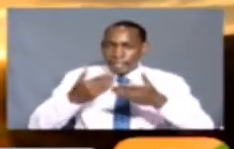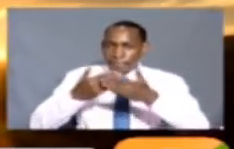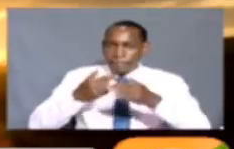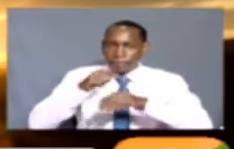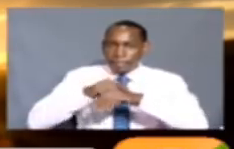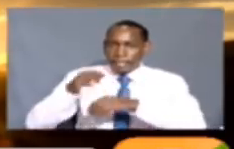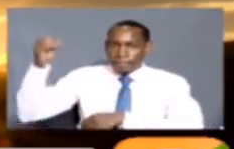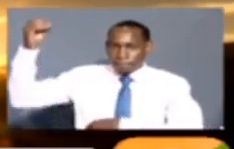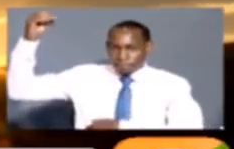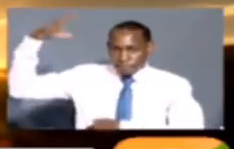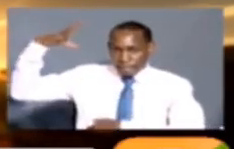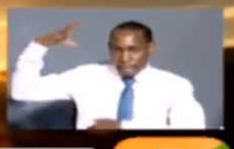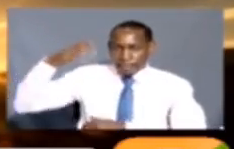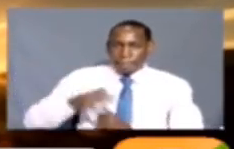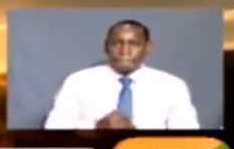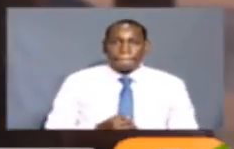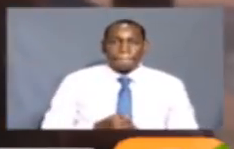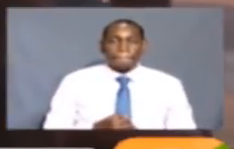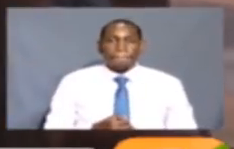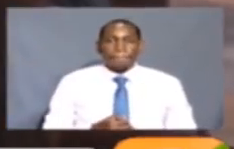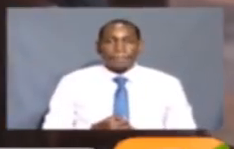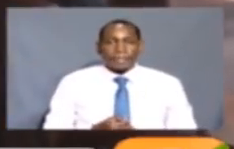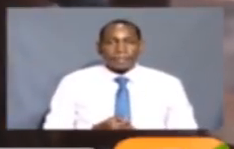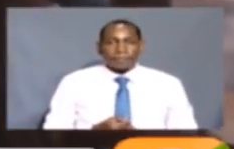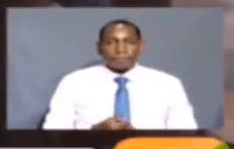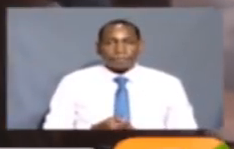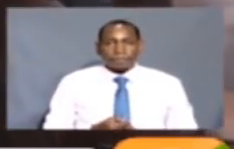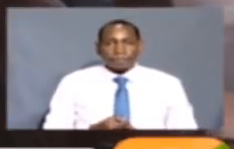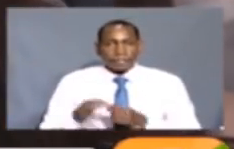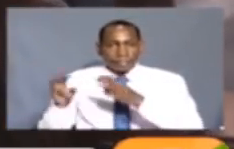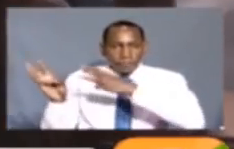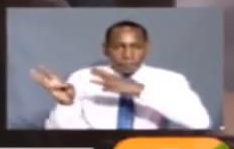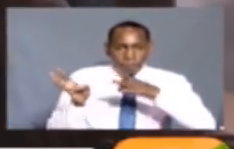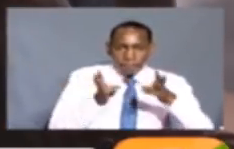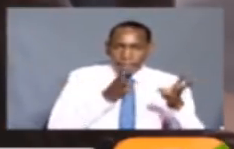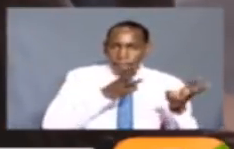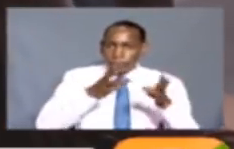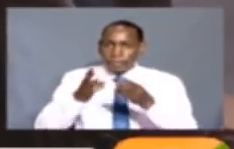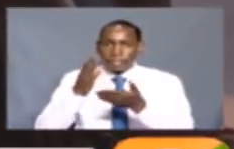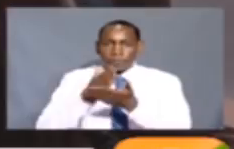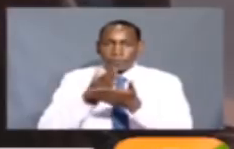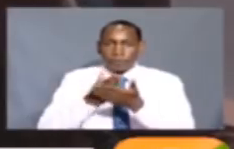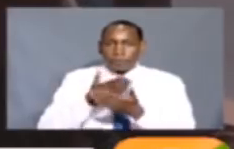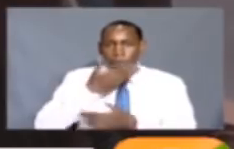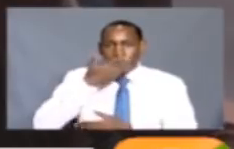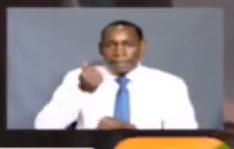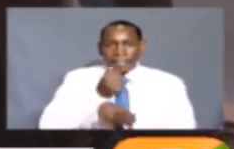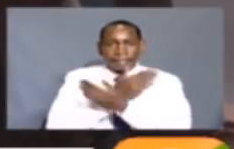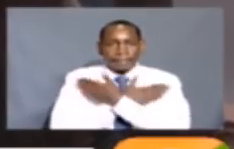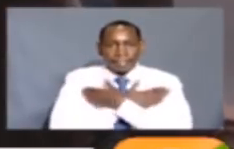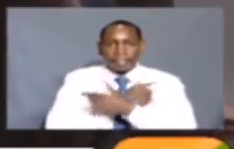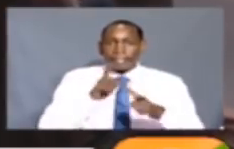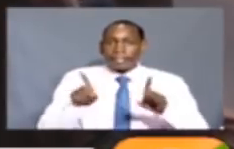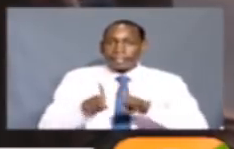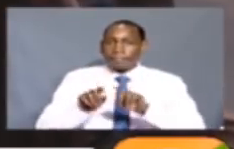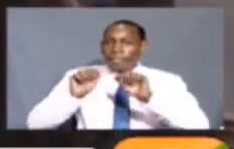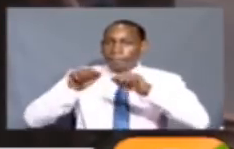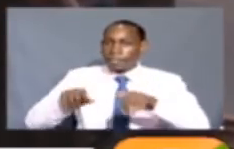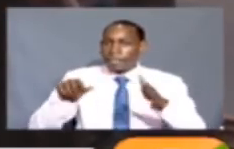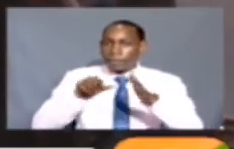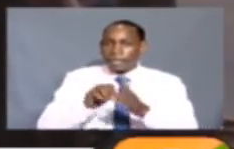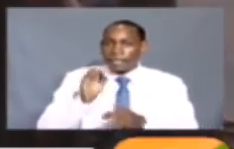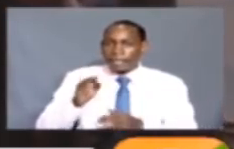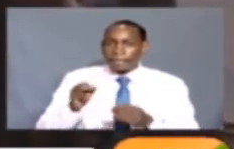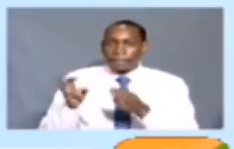dawn. So the wind is our best friend and also can be a problem for us. If we have too much